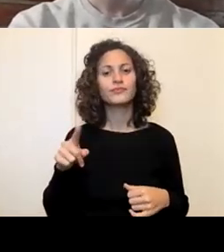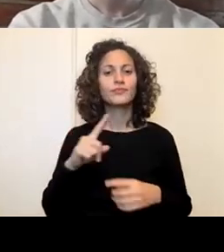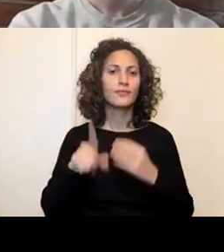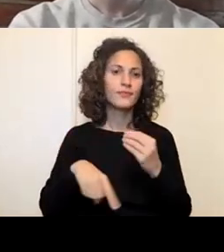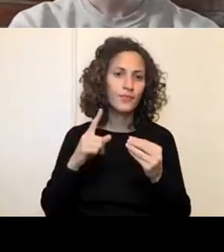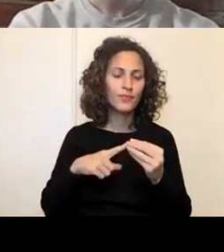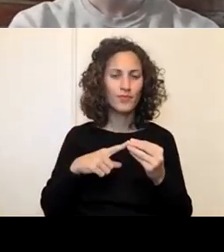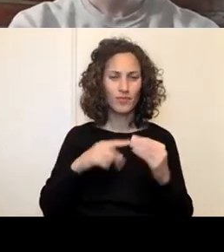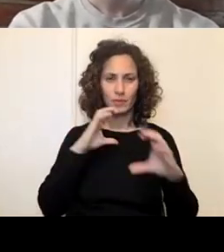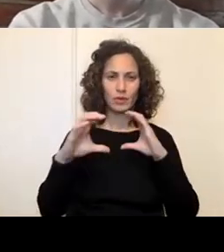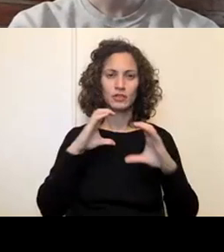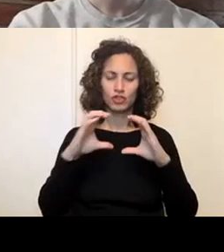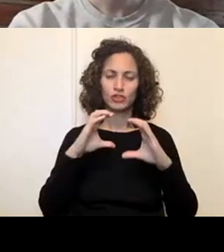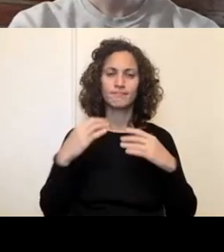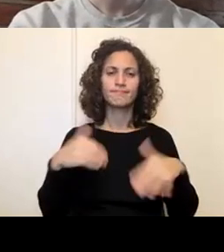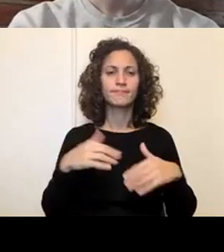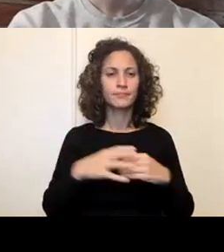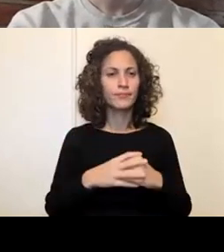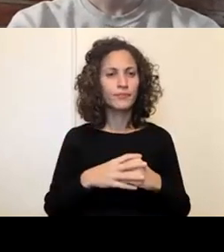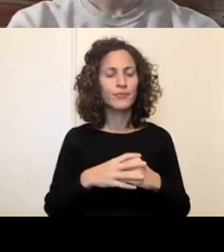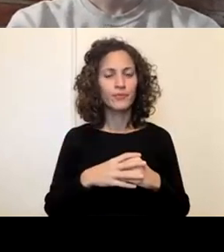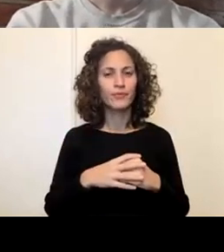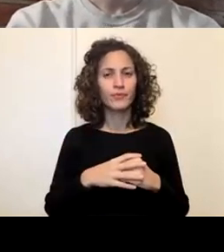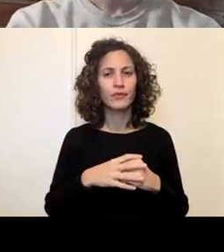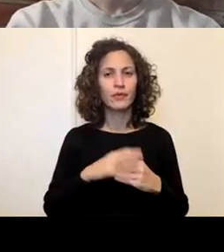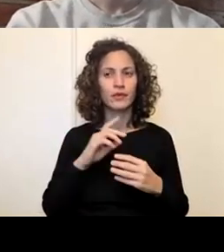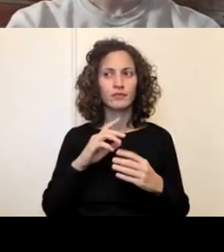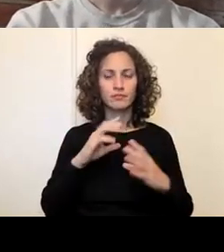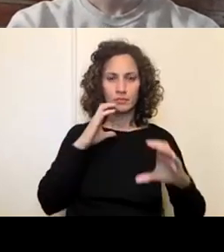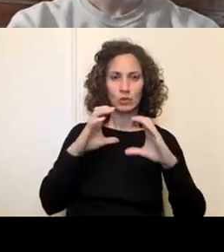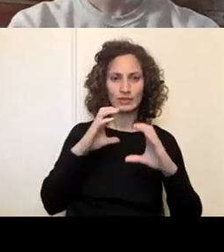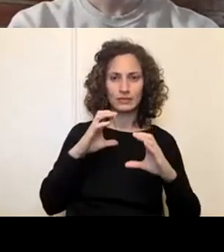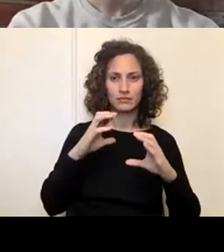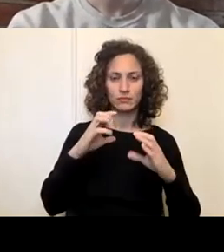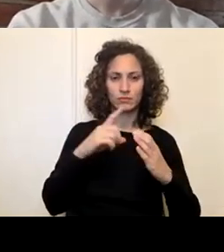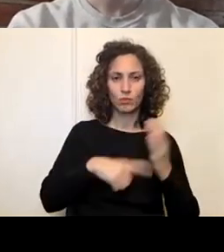the communication, about needs and